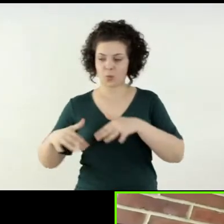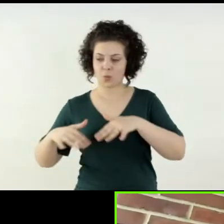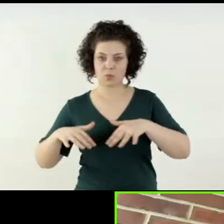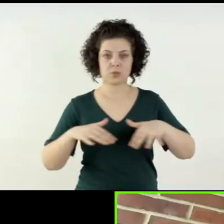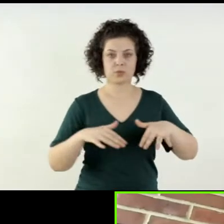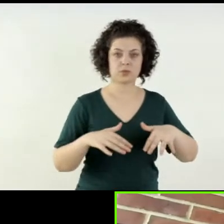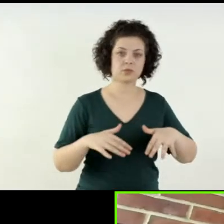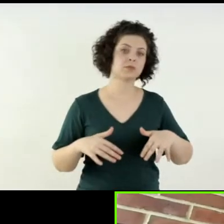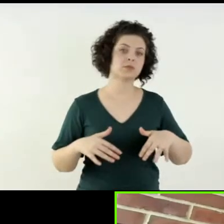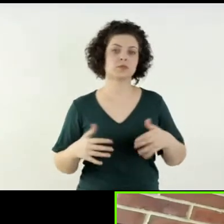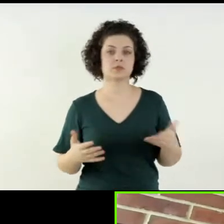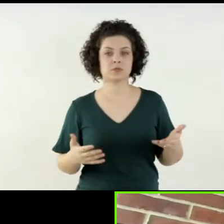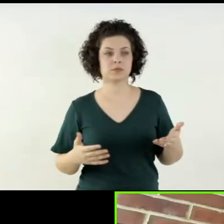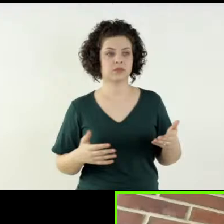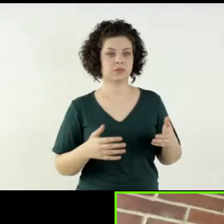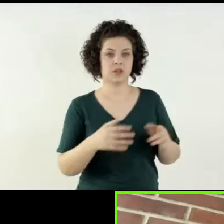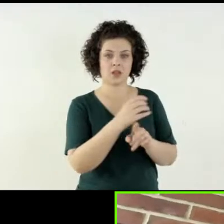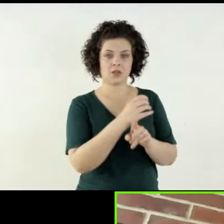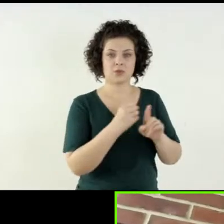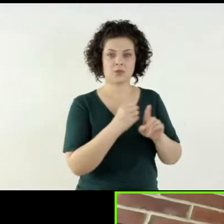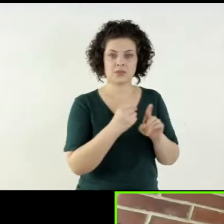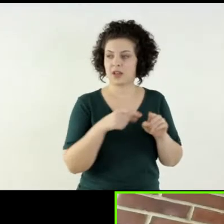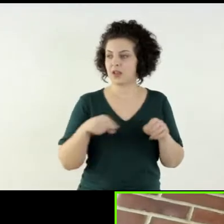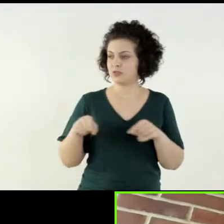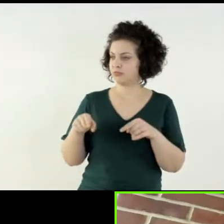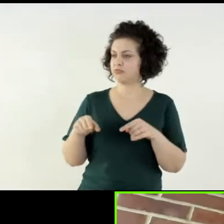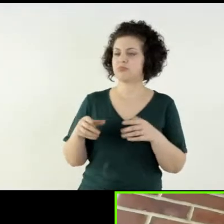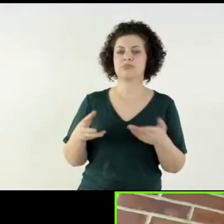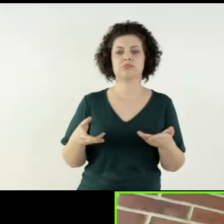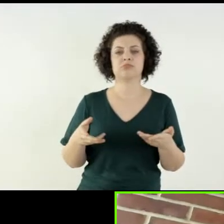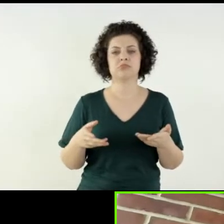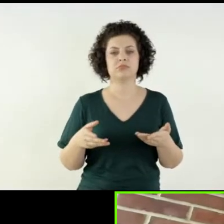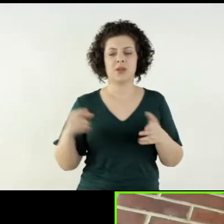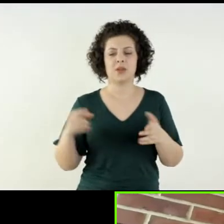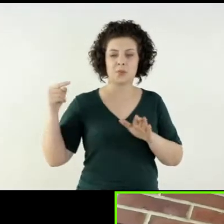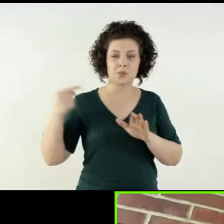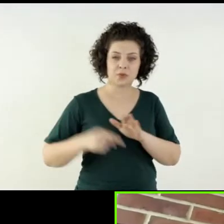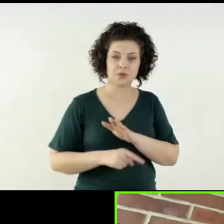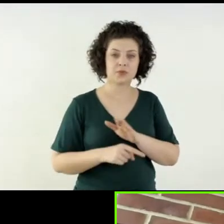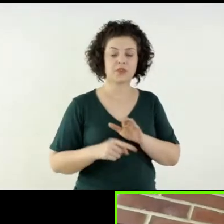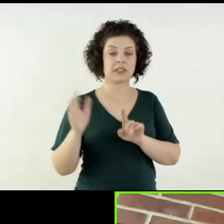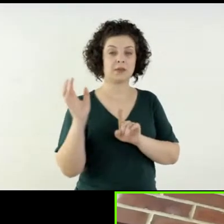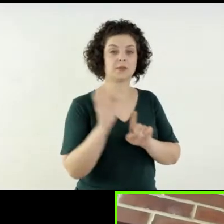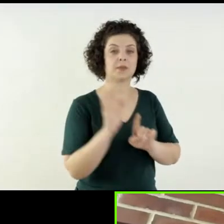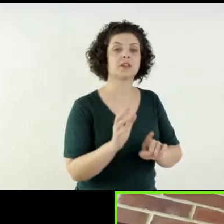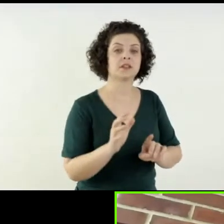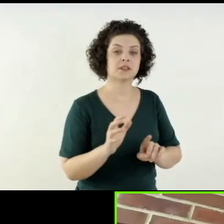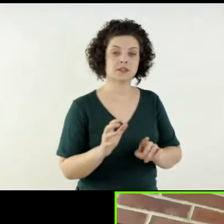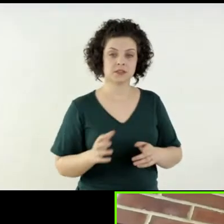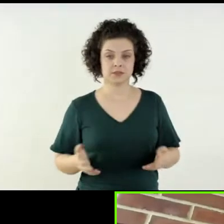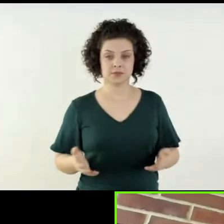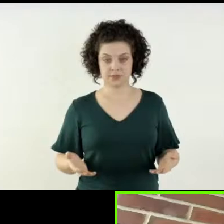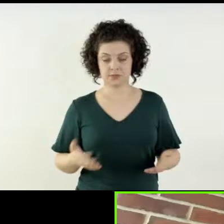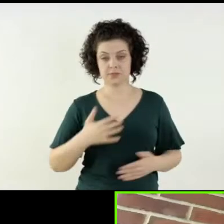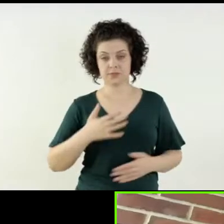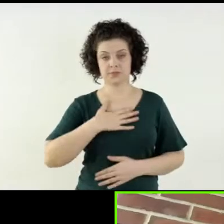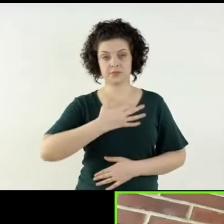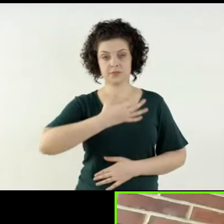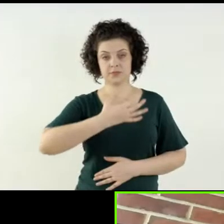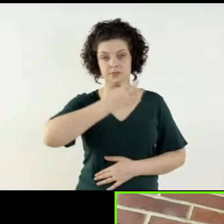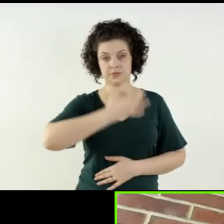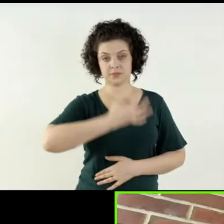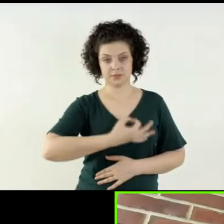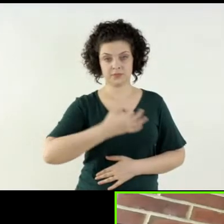and at the same time, so profoundly imperfect. And so for me, that is the work, not to overlook it, not